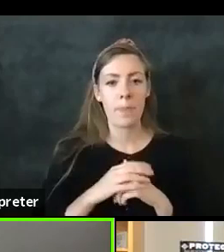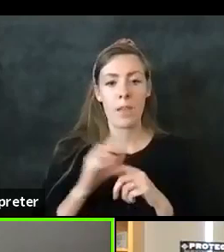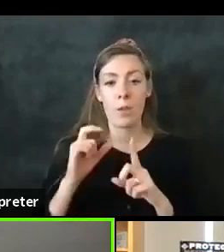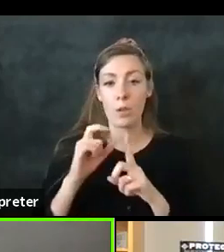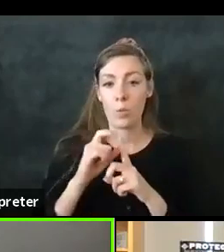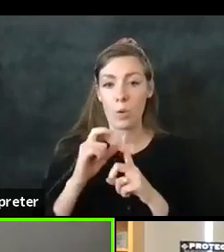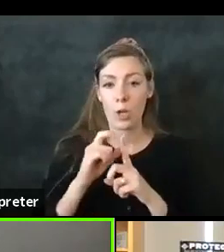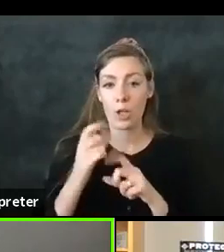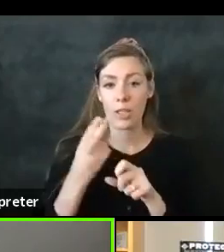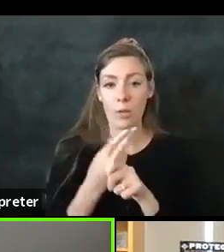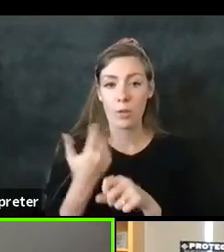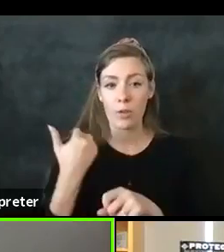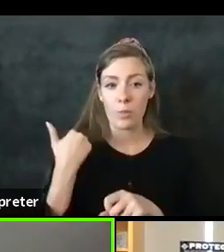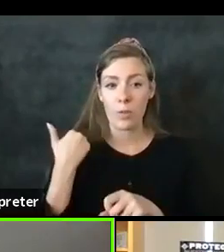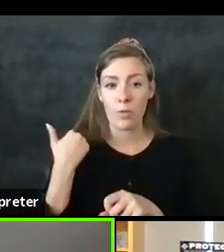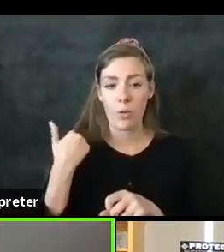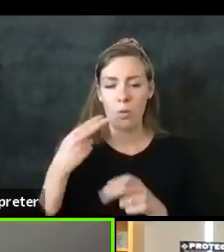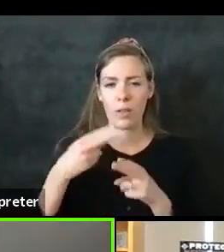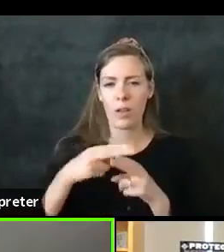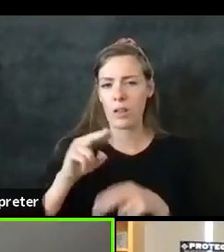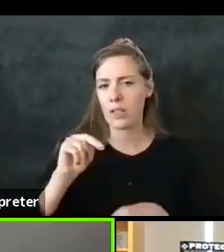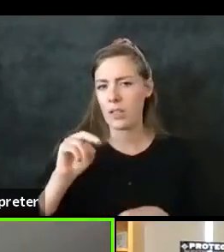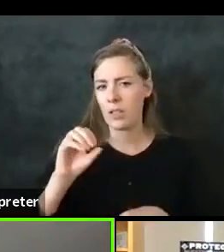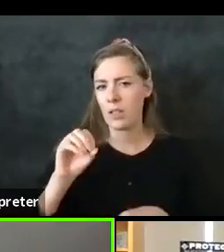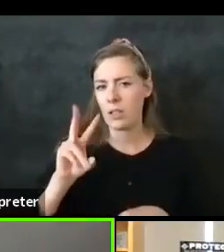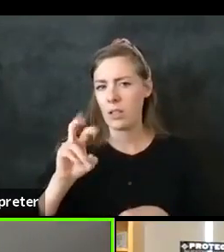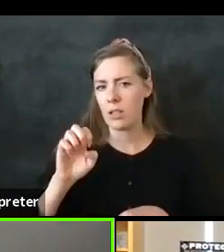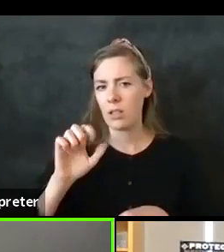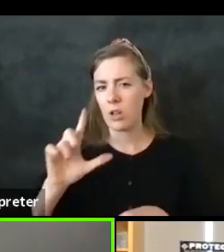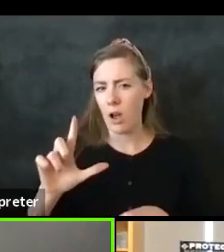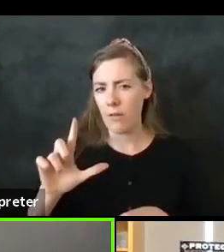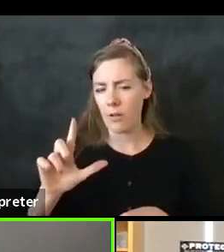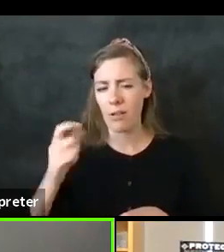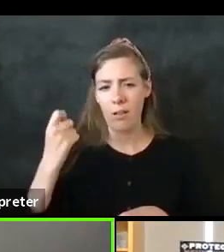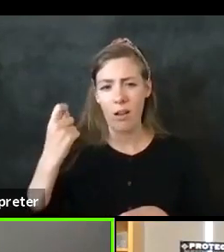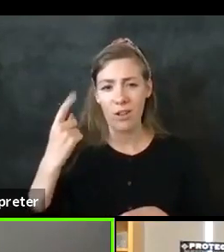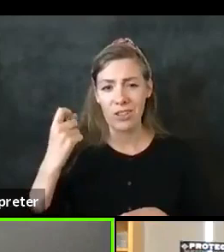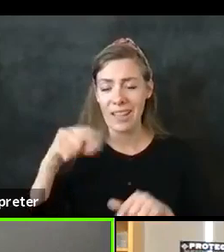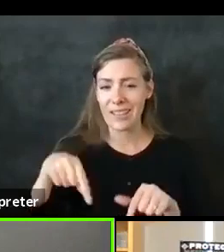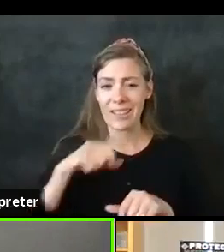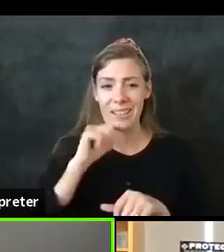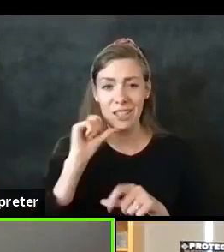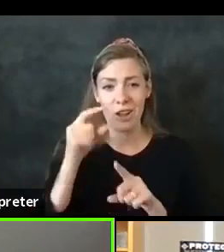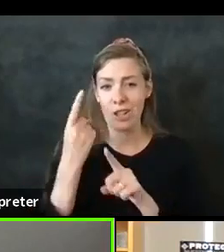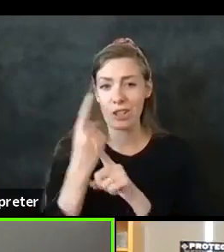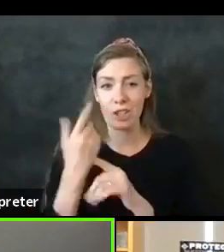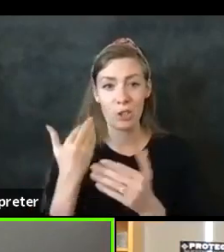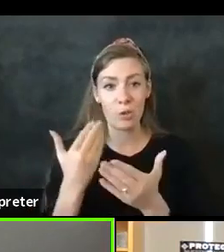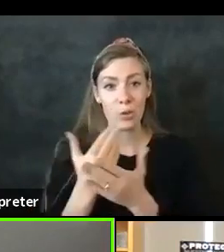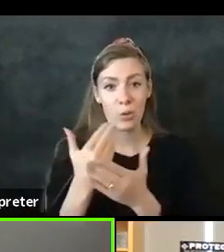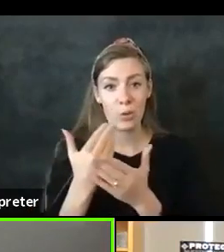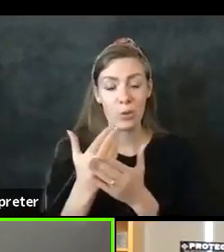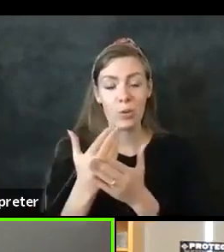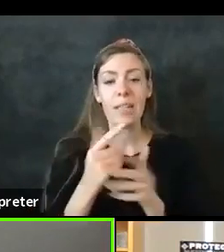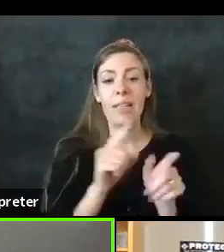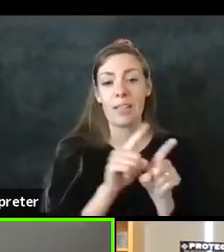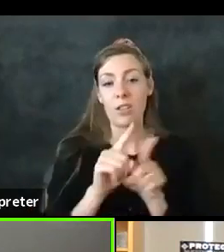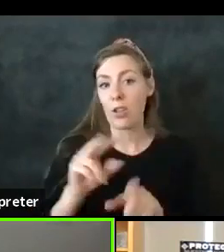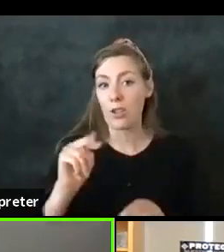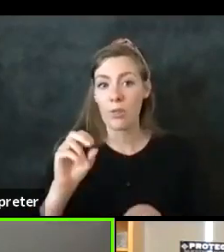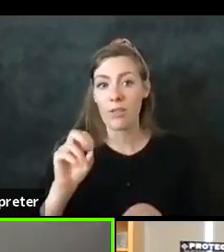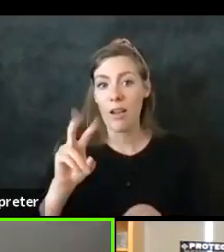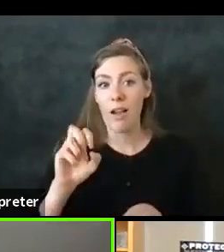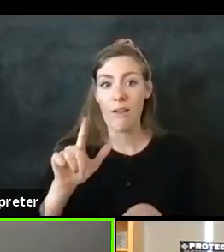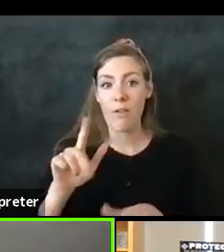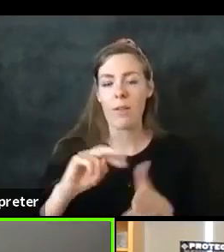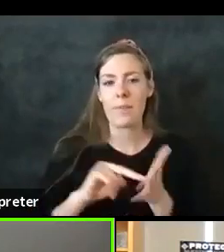virus first came out was novel. And I do like to use that word, that this is not just a new disease, this is novel. So that means everything about it is